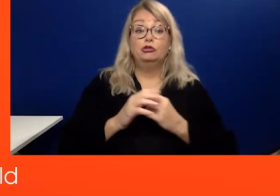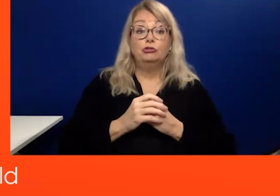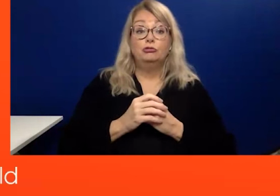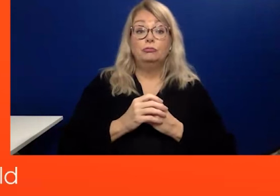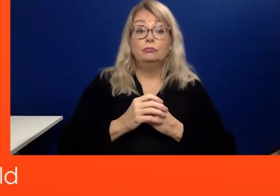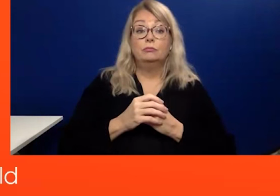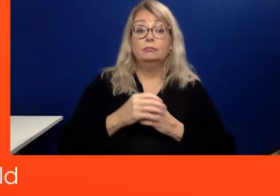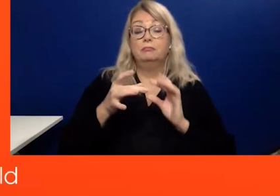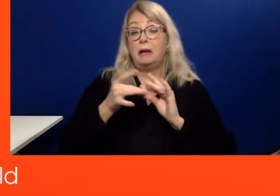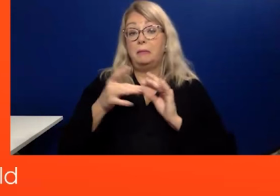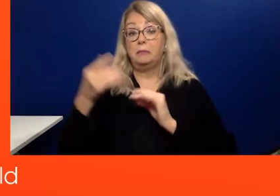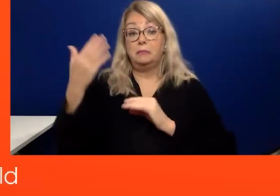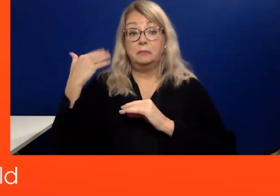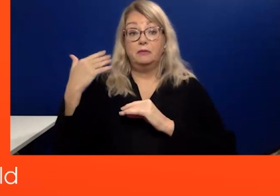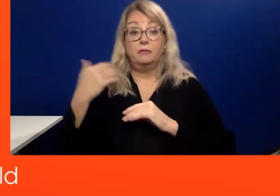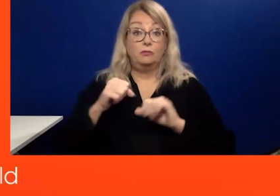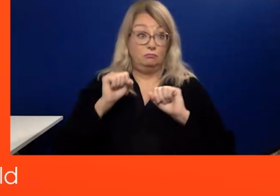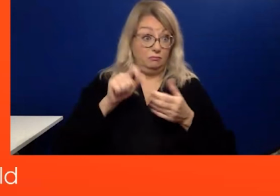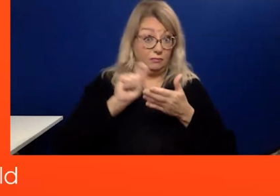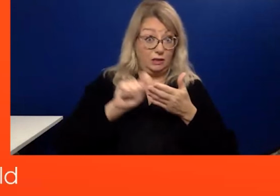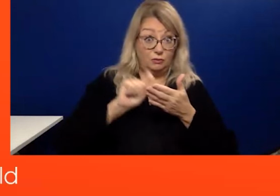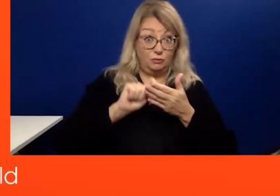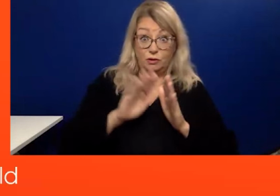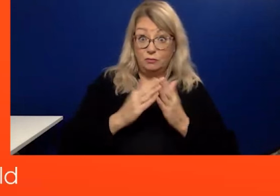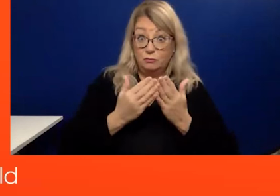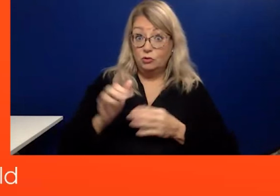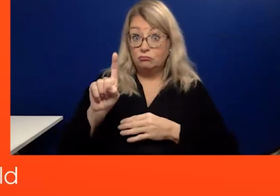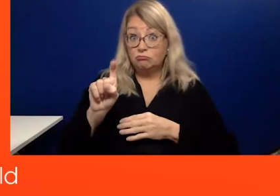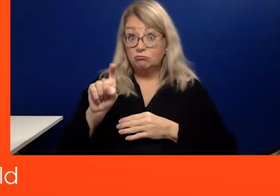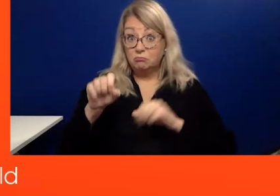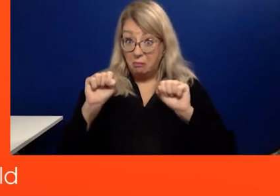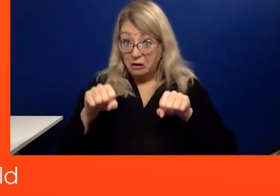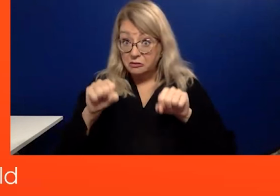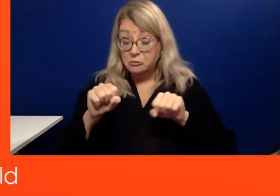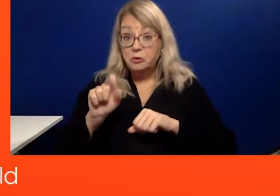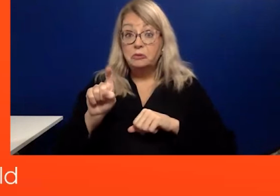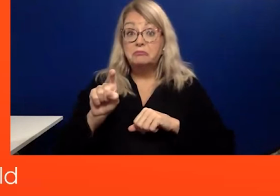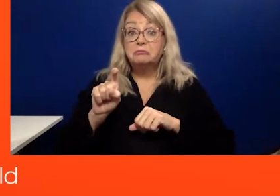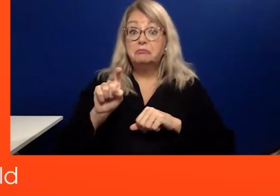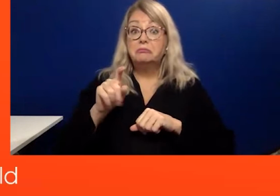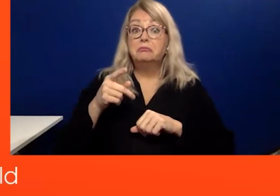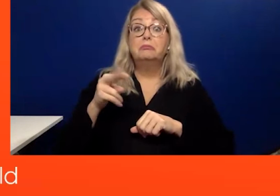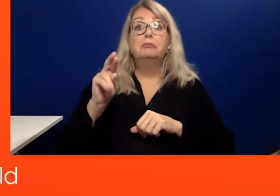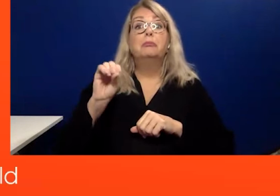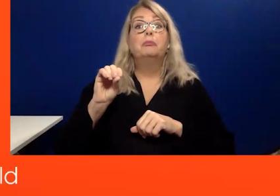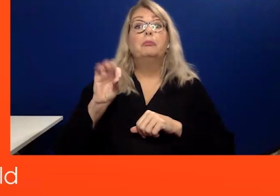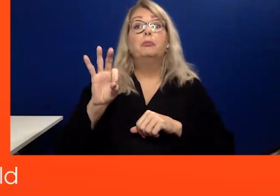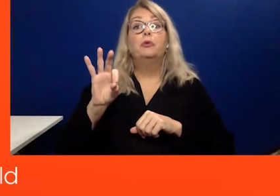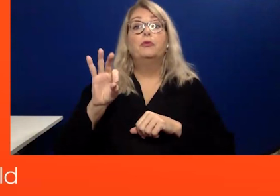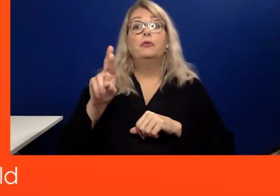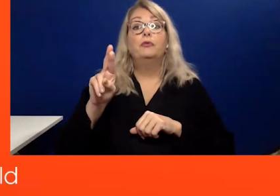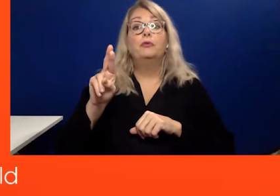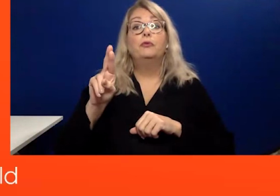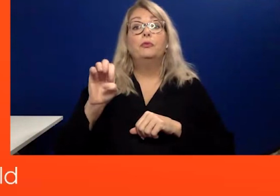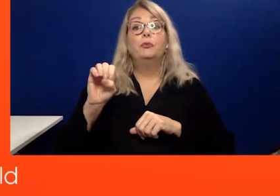earlier. Well, could we write a book? Is that possible? Could you proofread somebody else's book? I don't know.